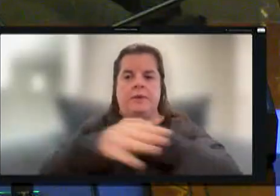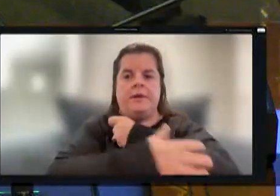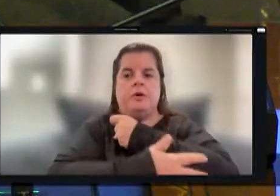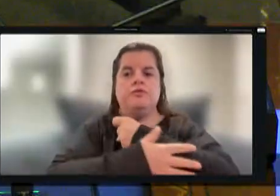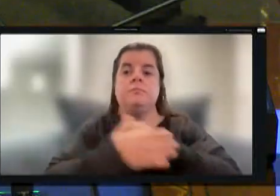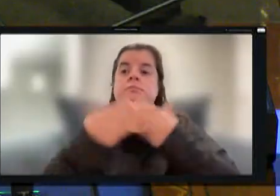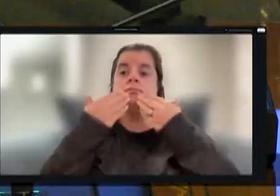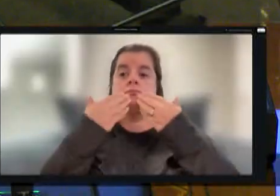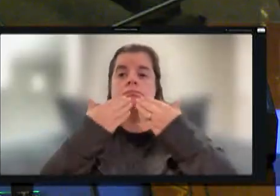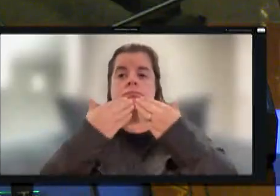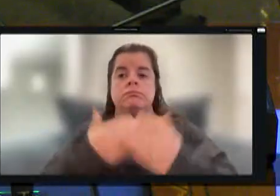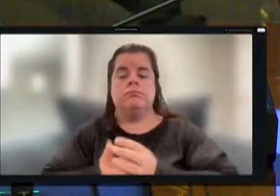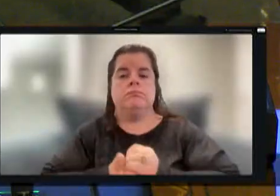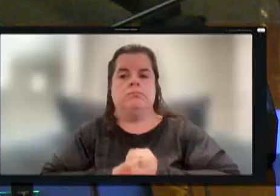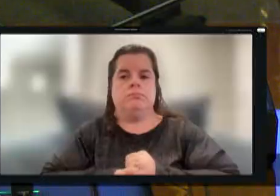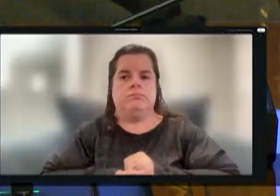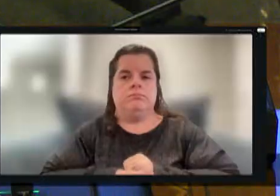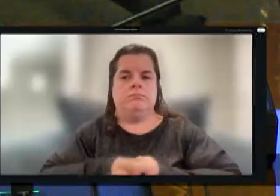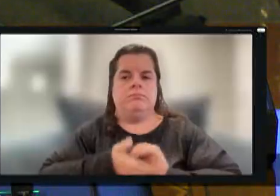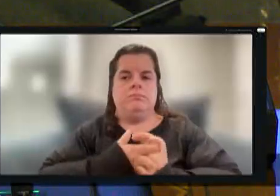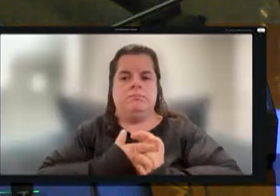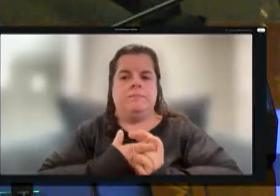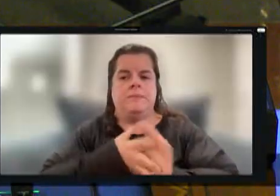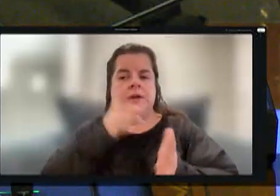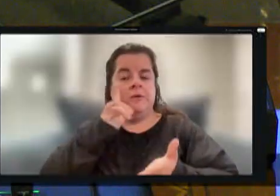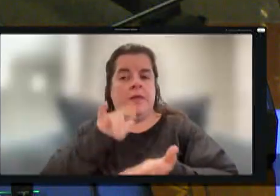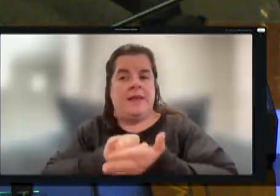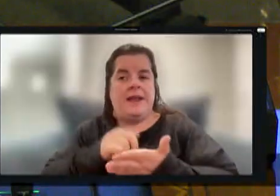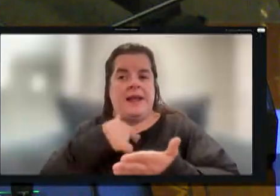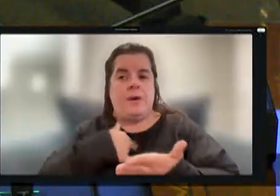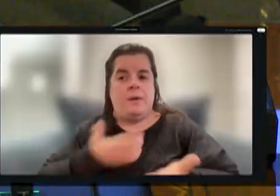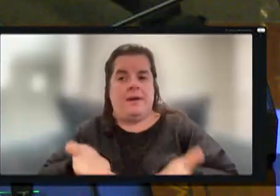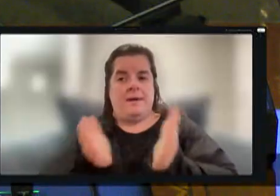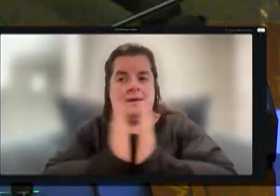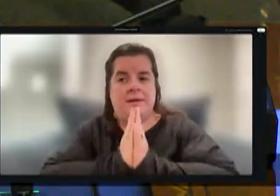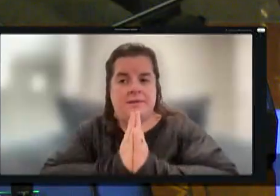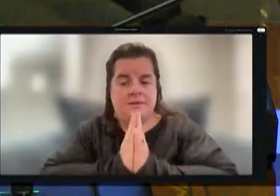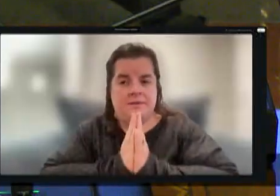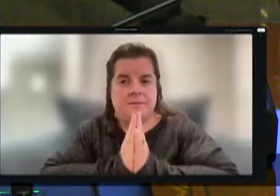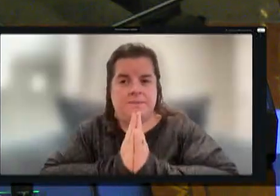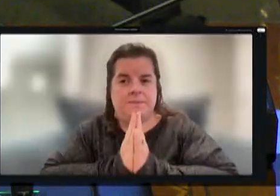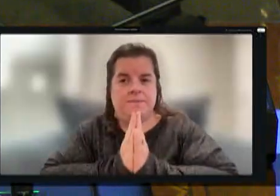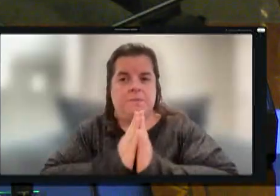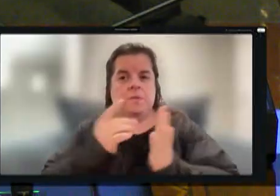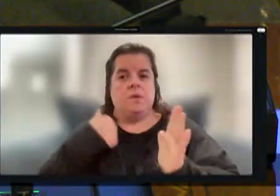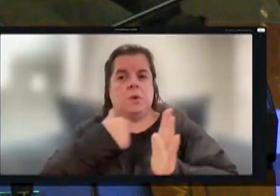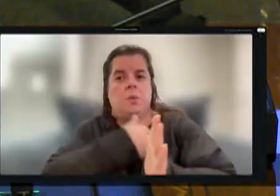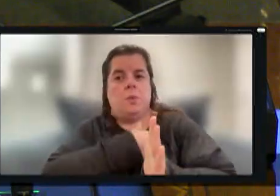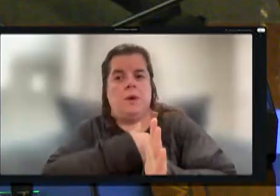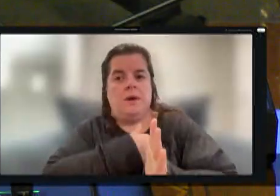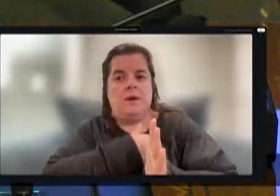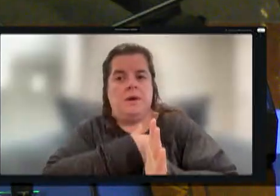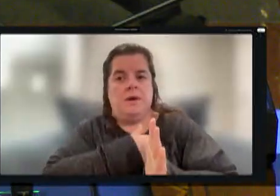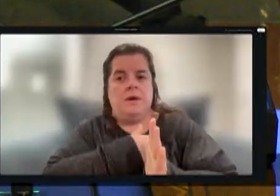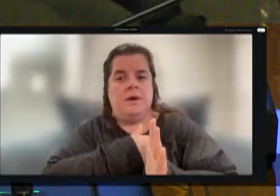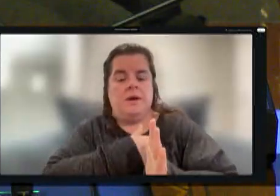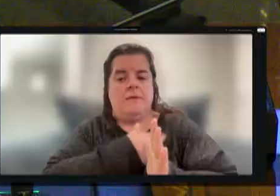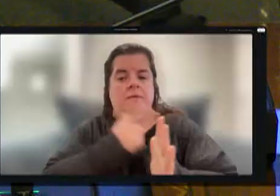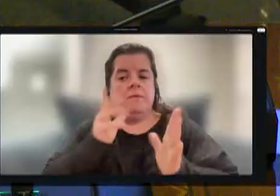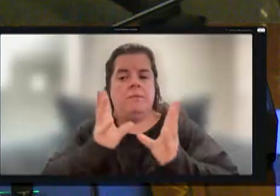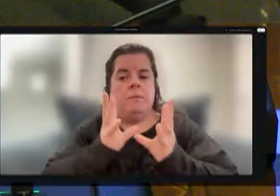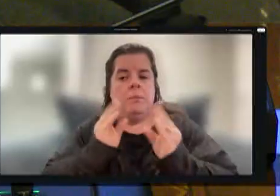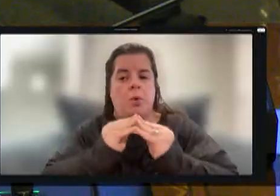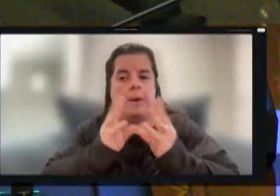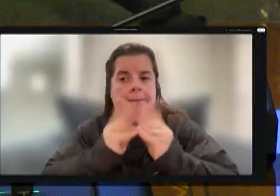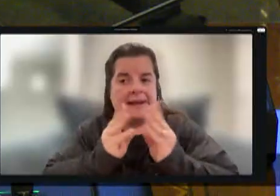you. So towards that end, I would just ask that we have another sort of series of meetings where we can actually look at